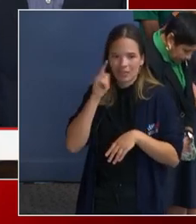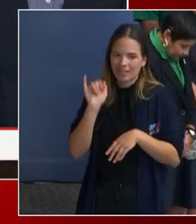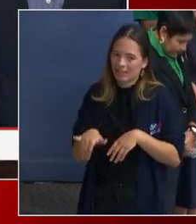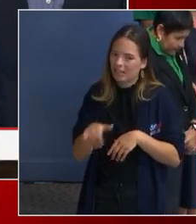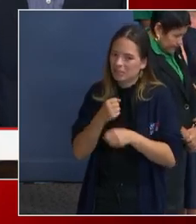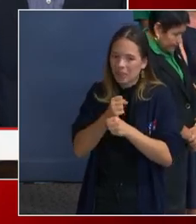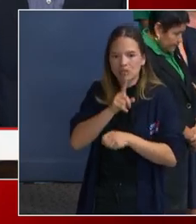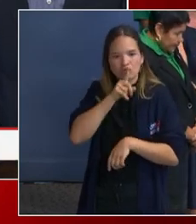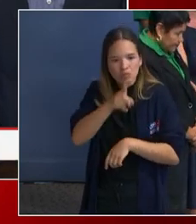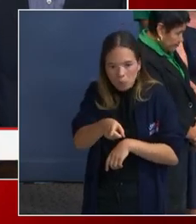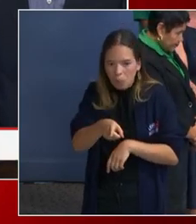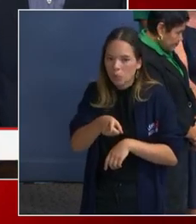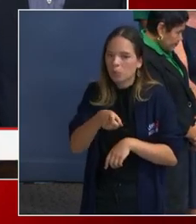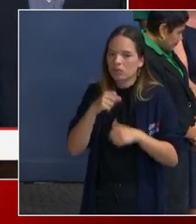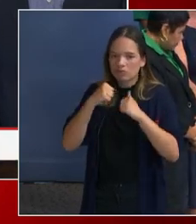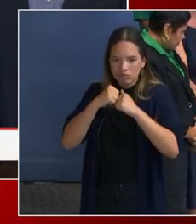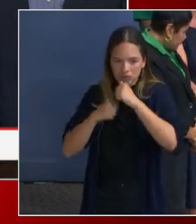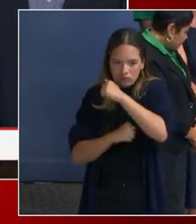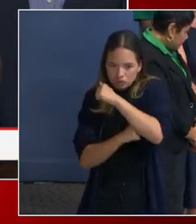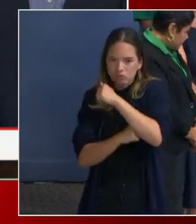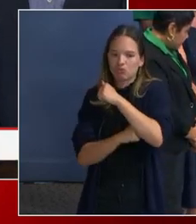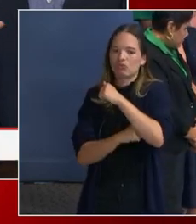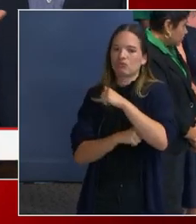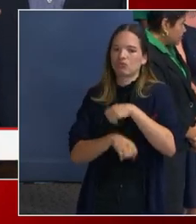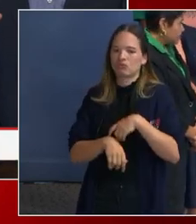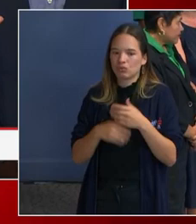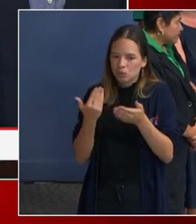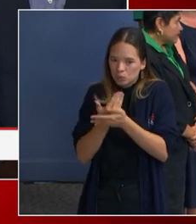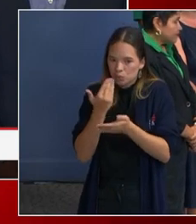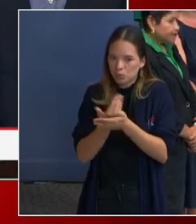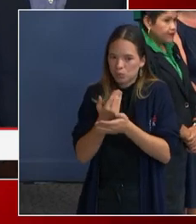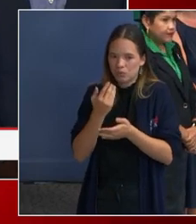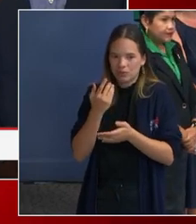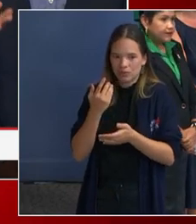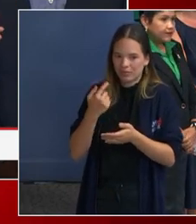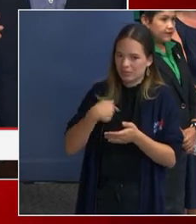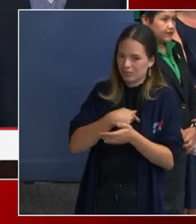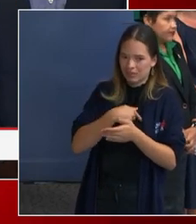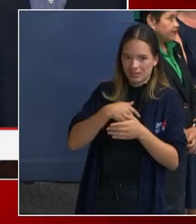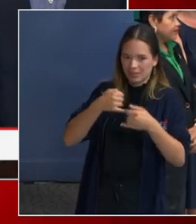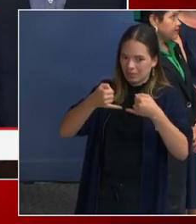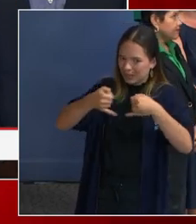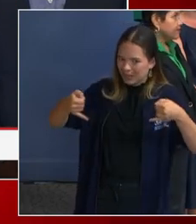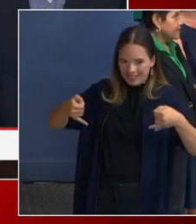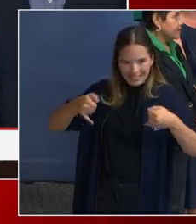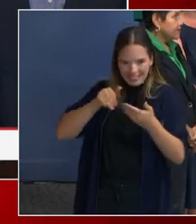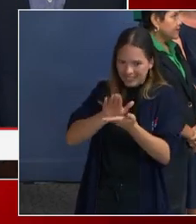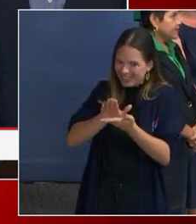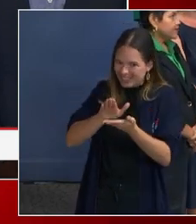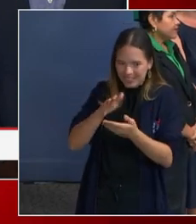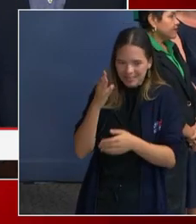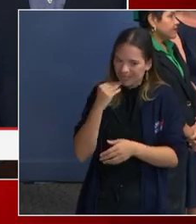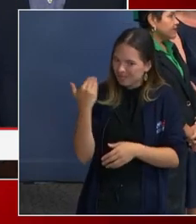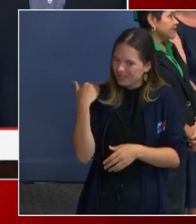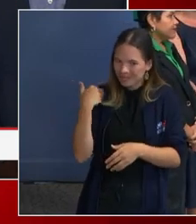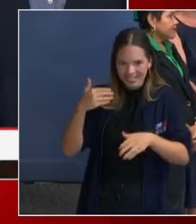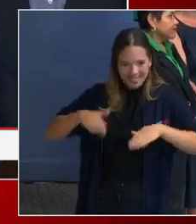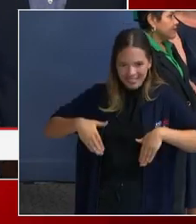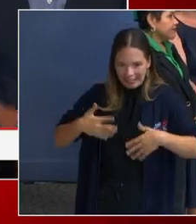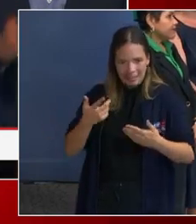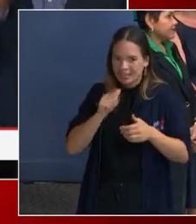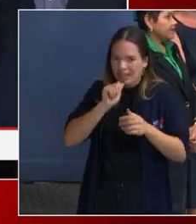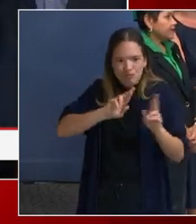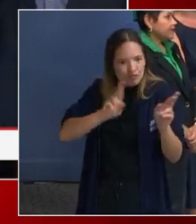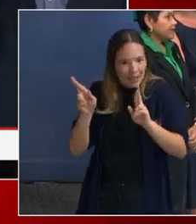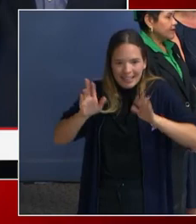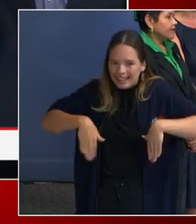we didn't have. We're not a border town. I think that was your article, right? We're not a border town. And so basically